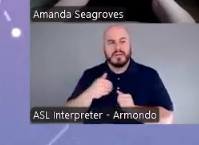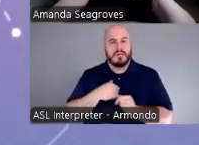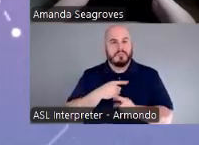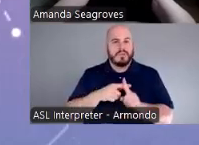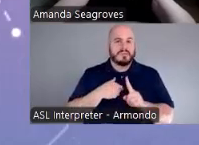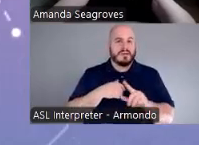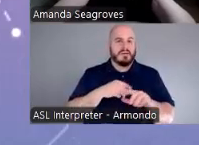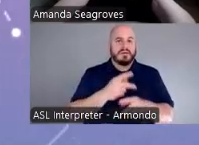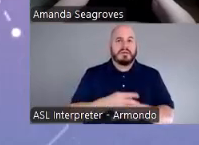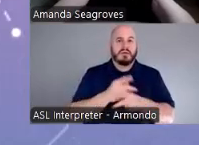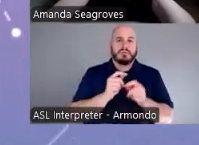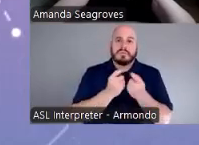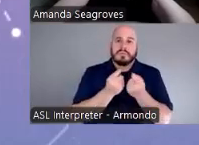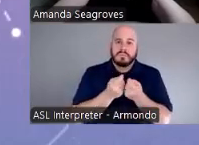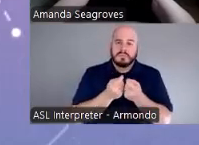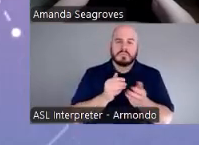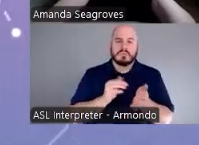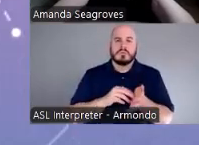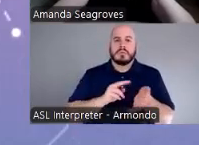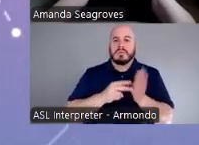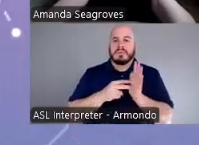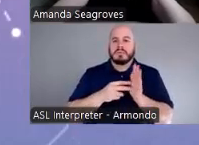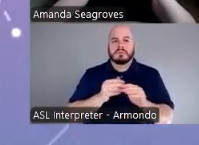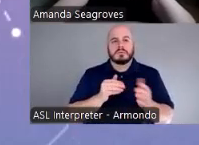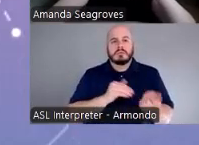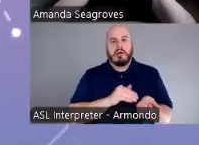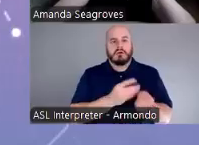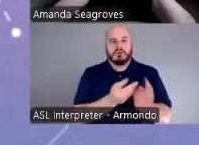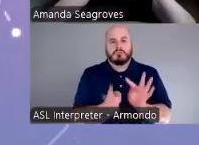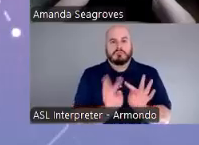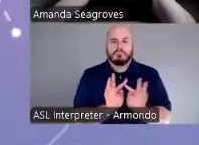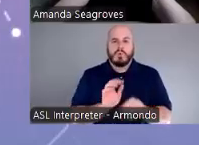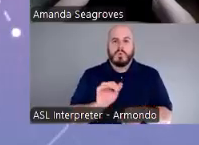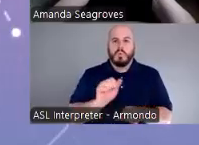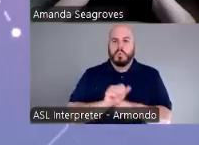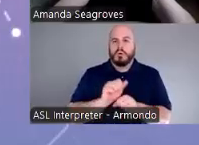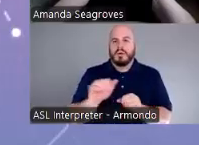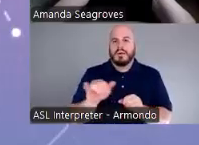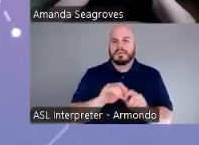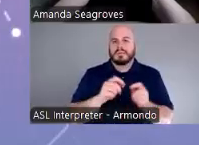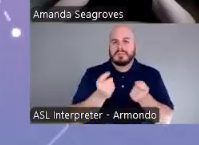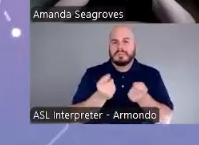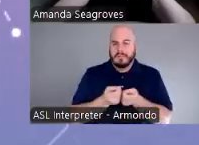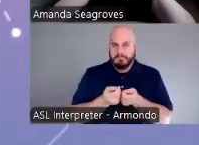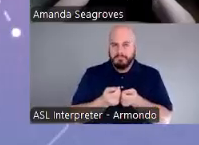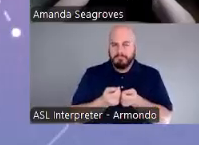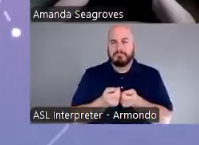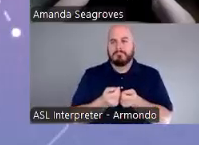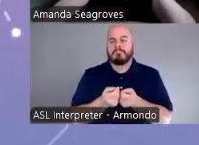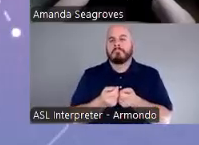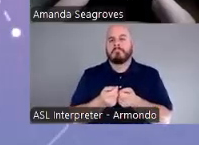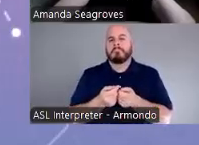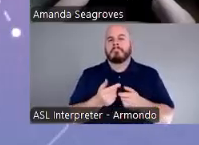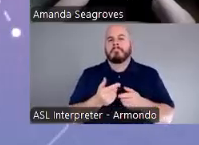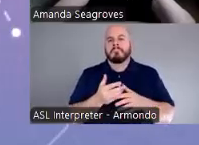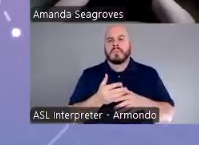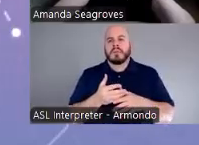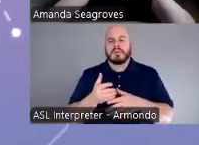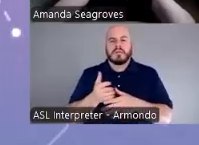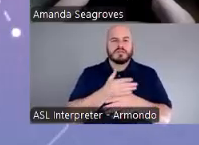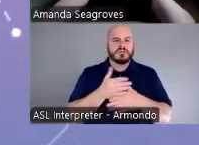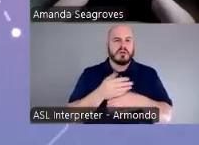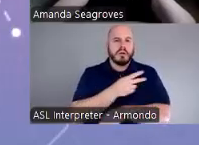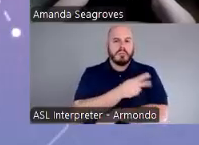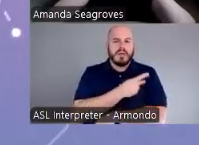where physicians, they work together in a team, and they see patients as